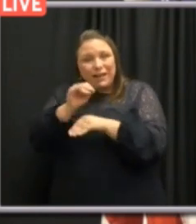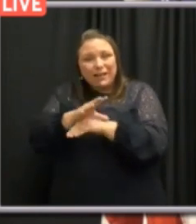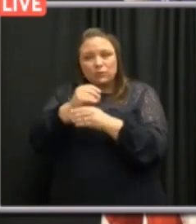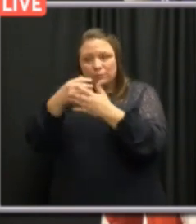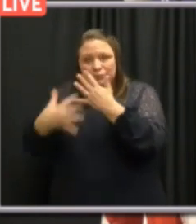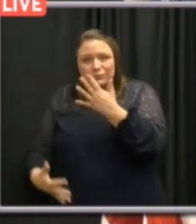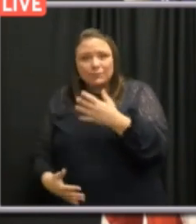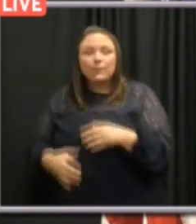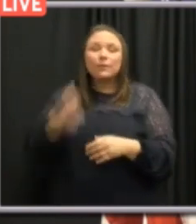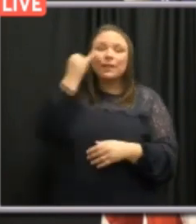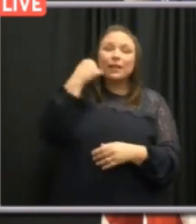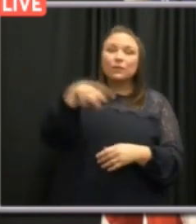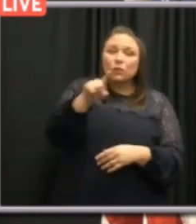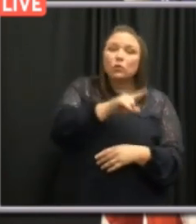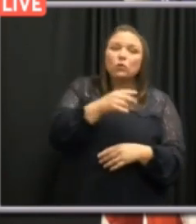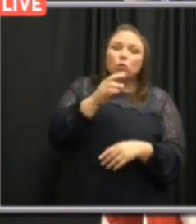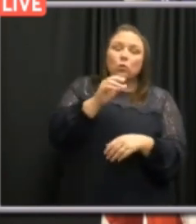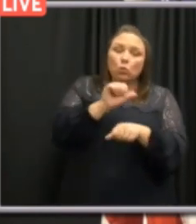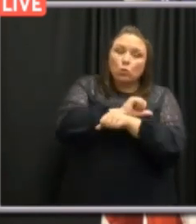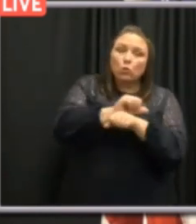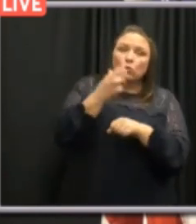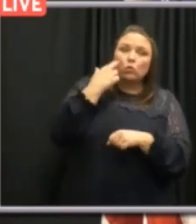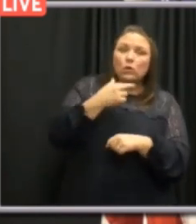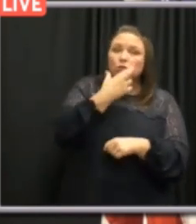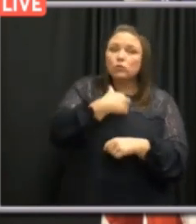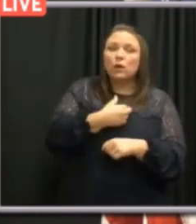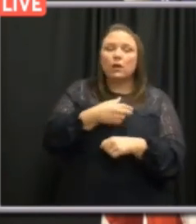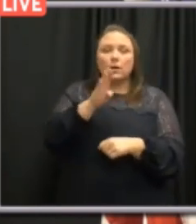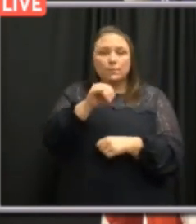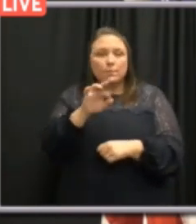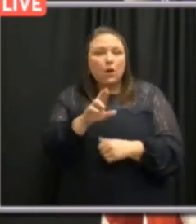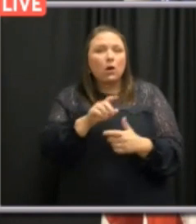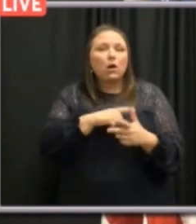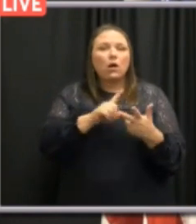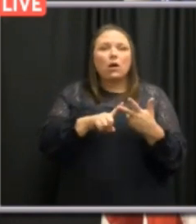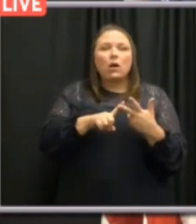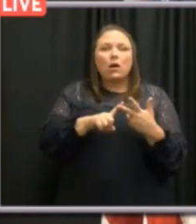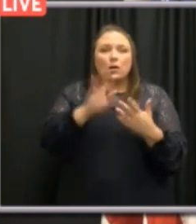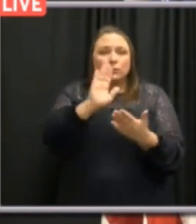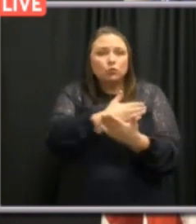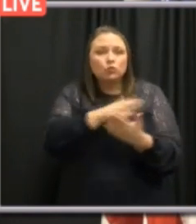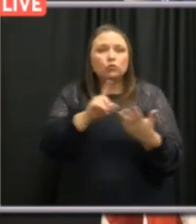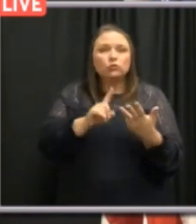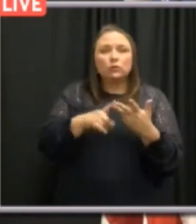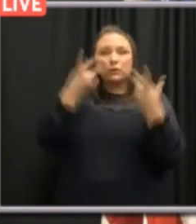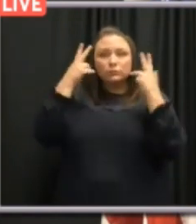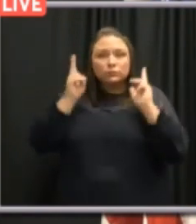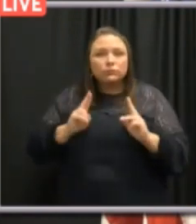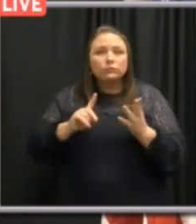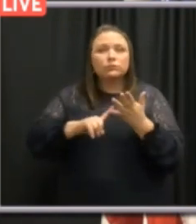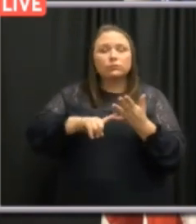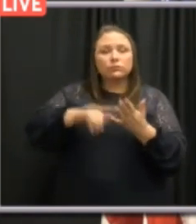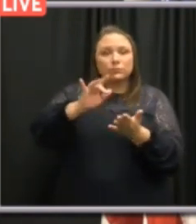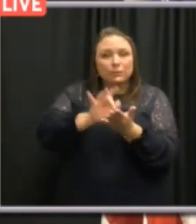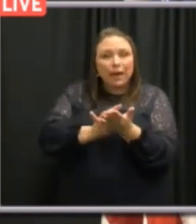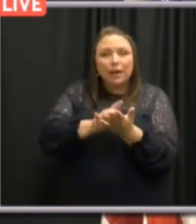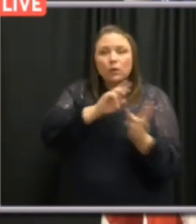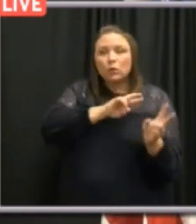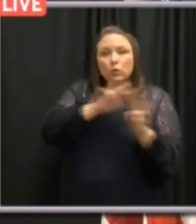restaurant worker, bartender, musician, a healthcare professional, a beauty professional, etc., go to